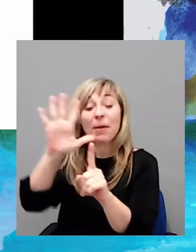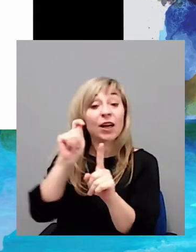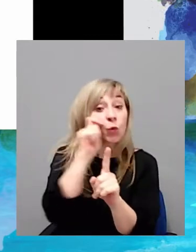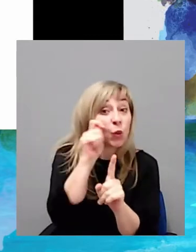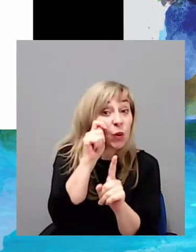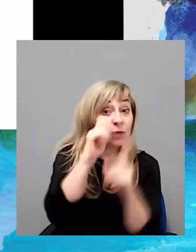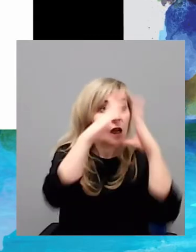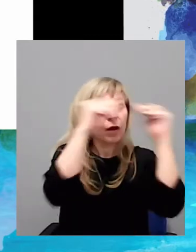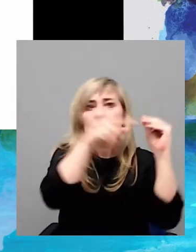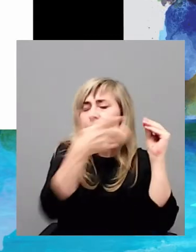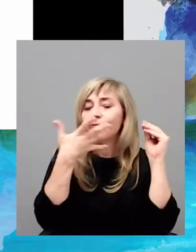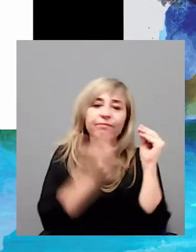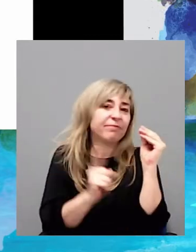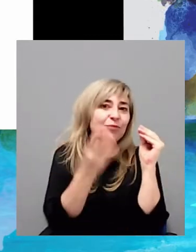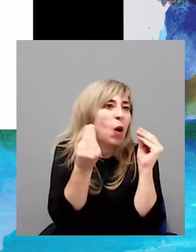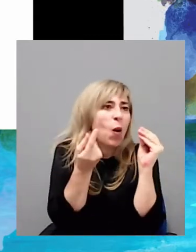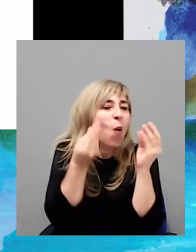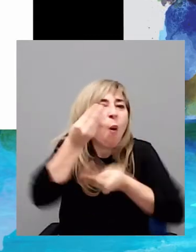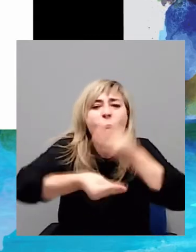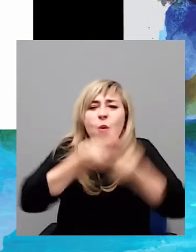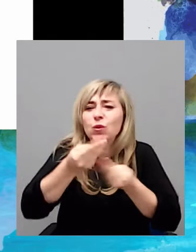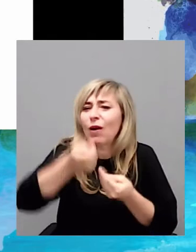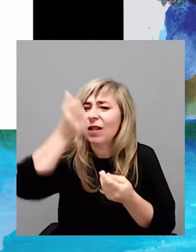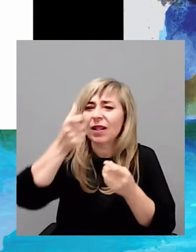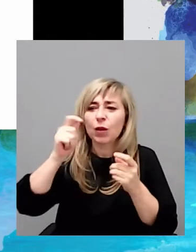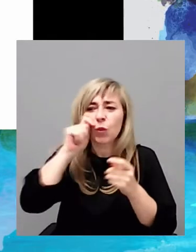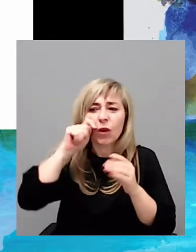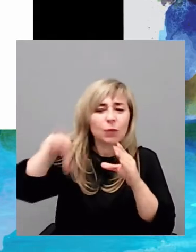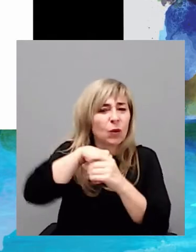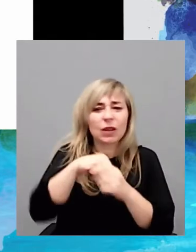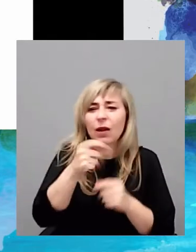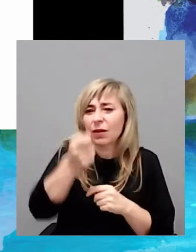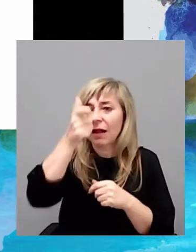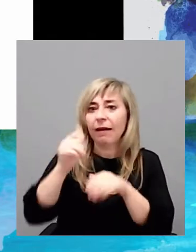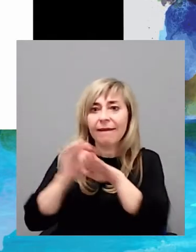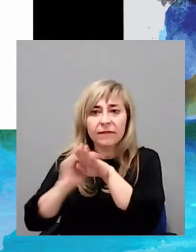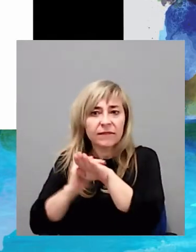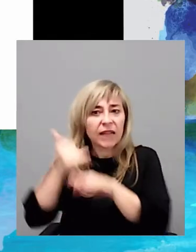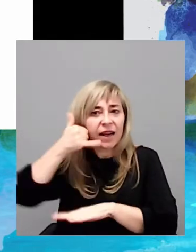At least in tourism, it wasn't a common topic.